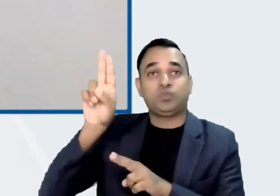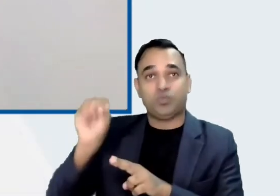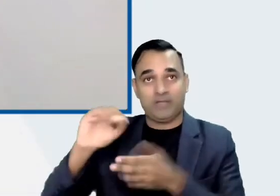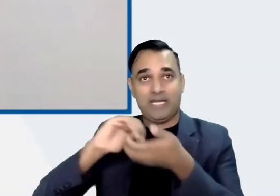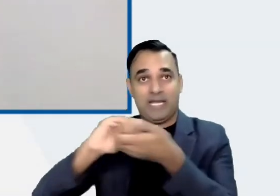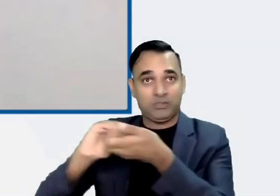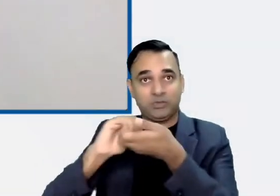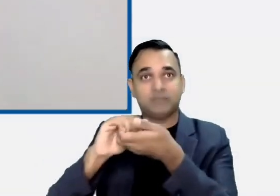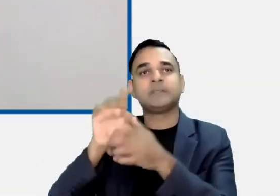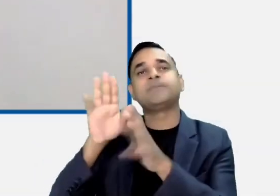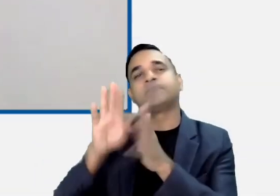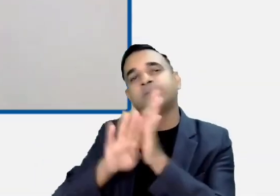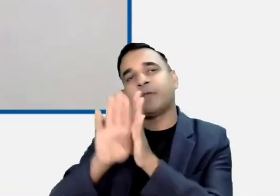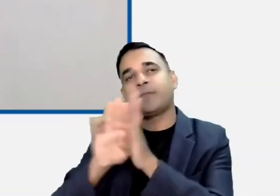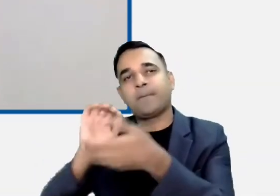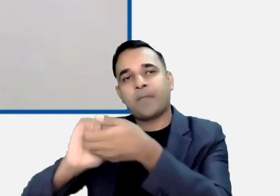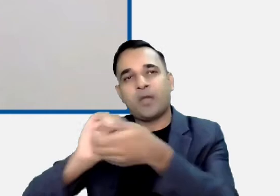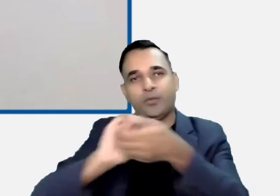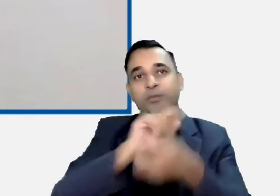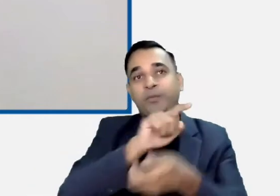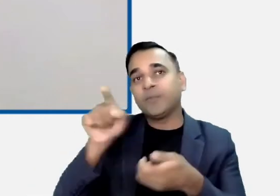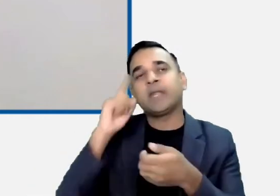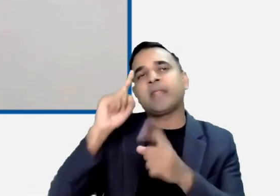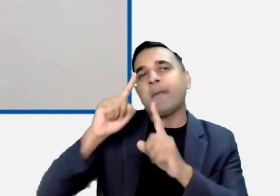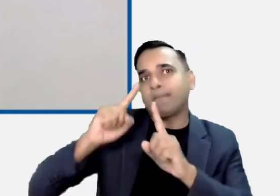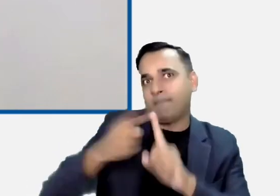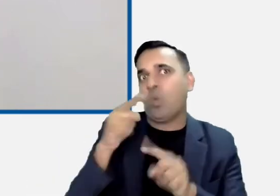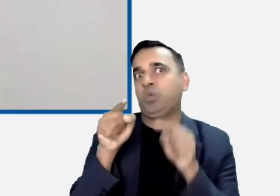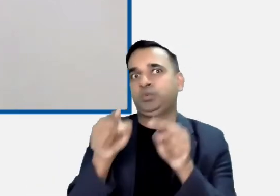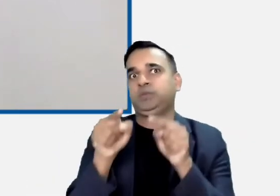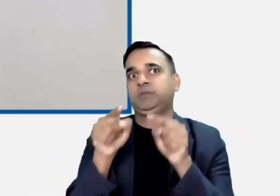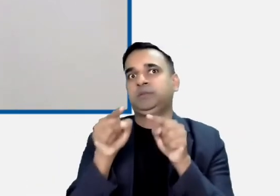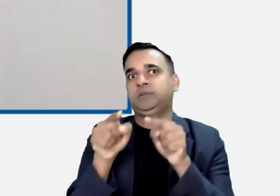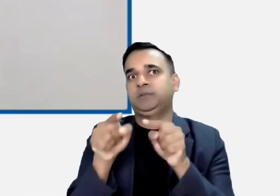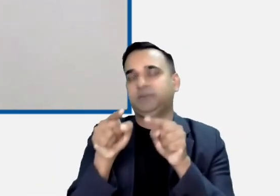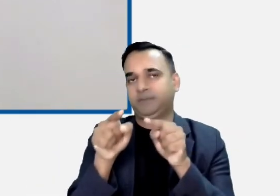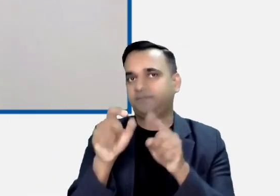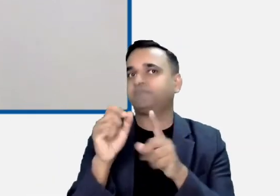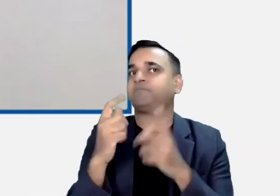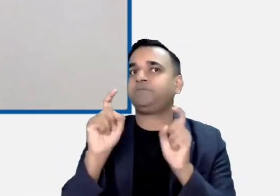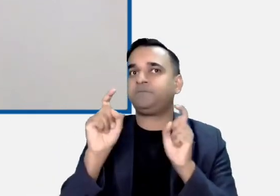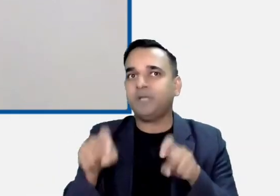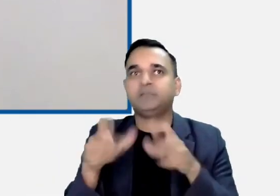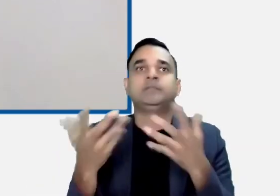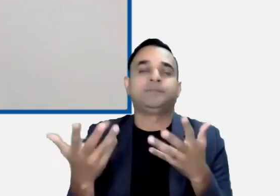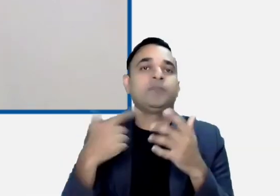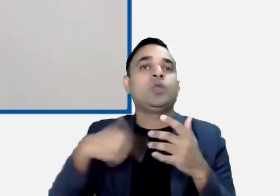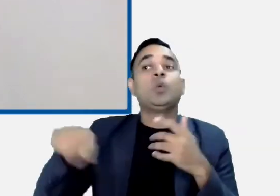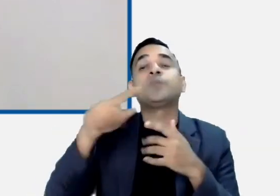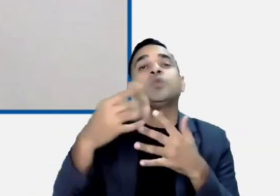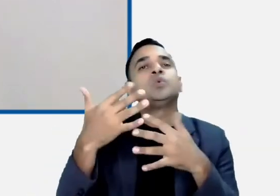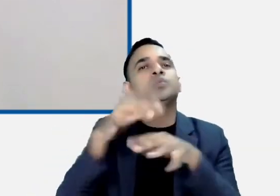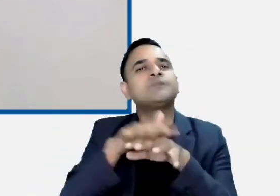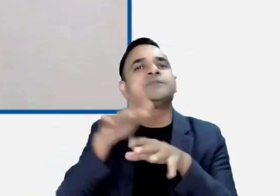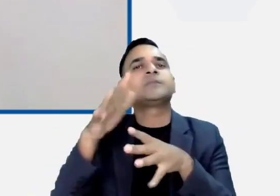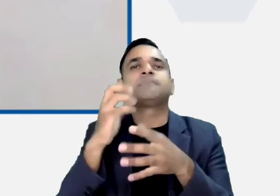continent. I take note also that member states are invited to align this with their own strategies.